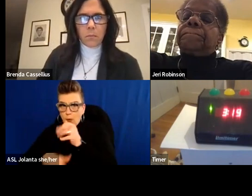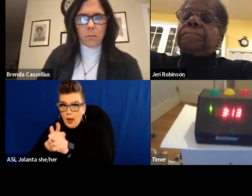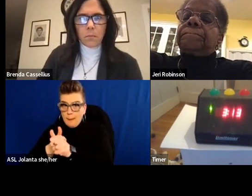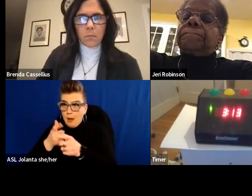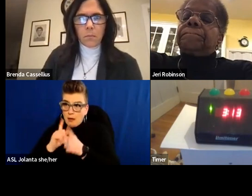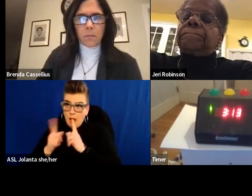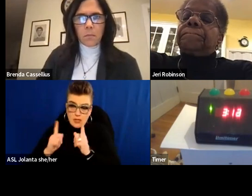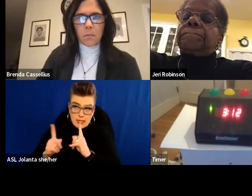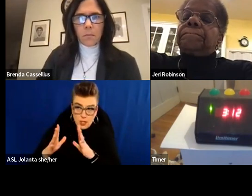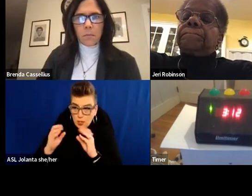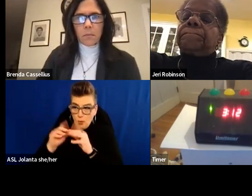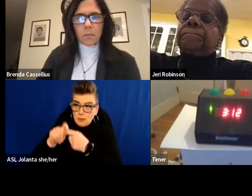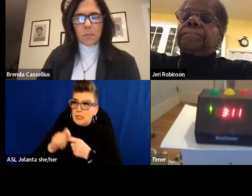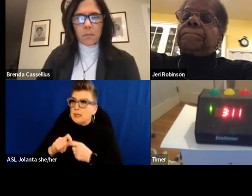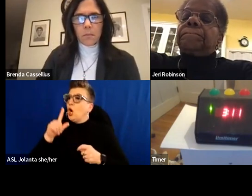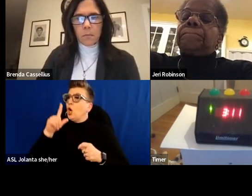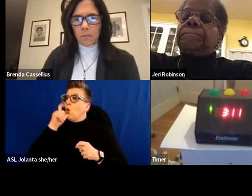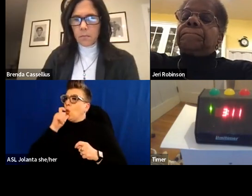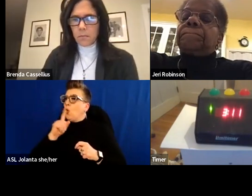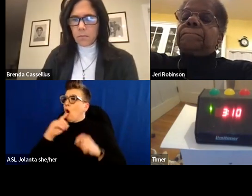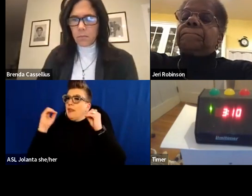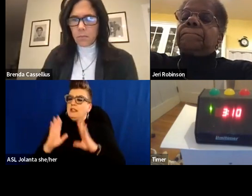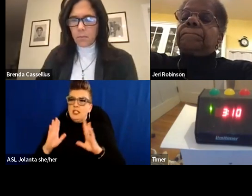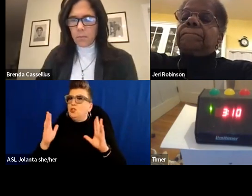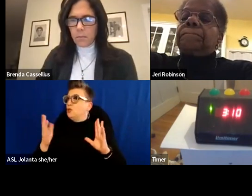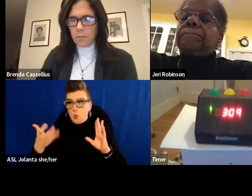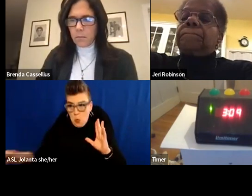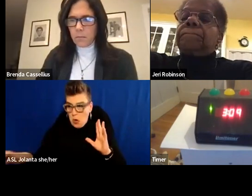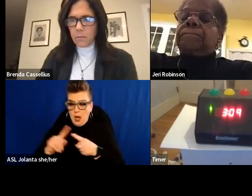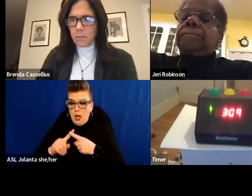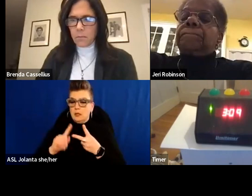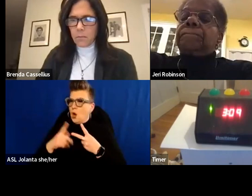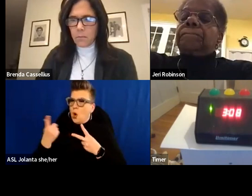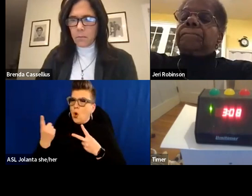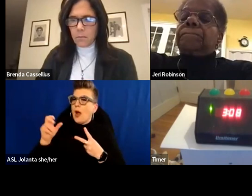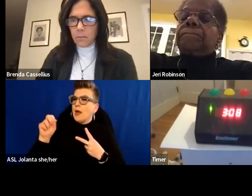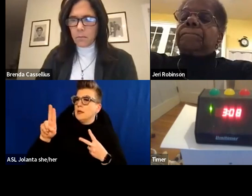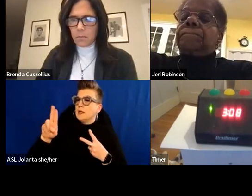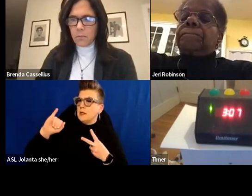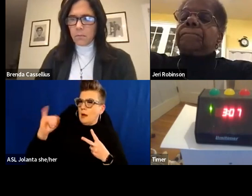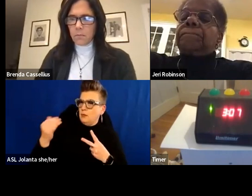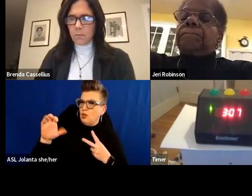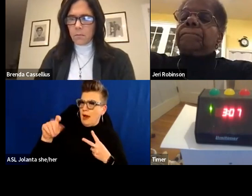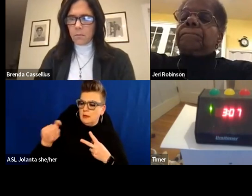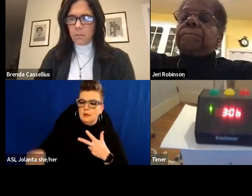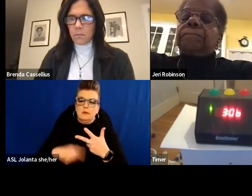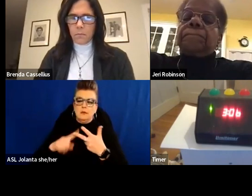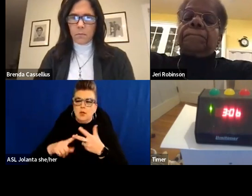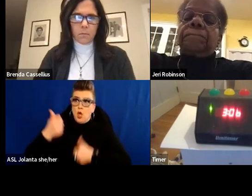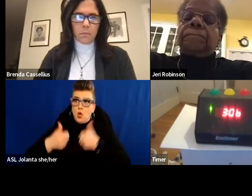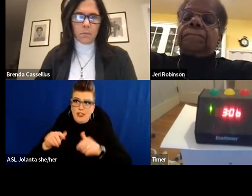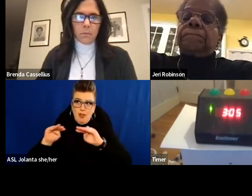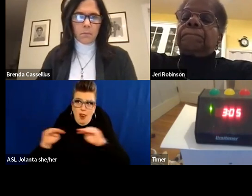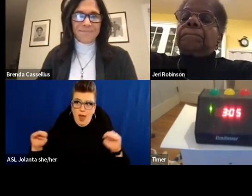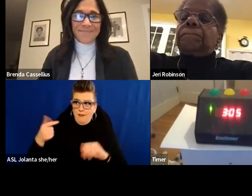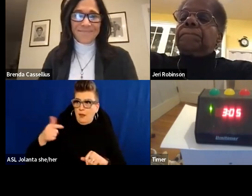on uh who the teachers are what subjects they teach what grade levels they teach um but it looks a lot better